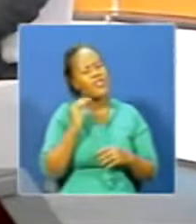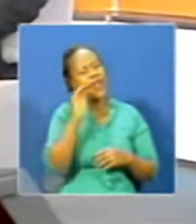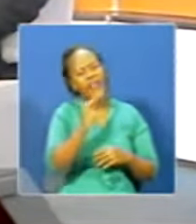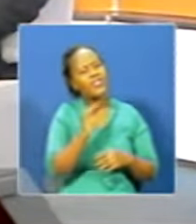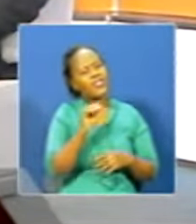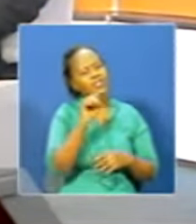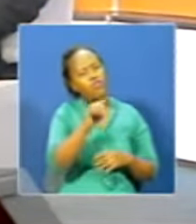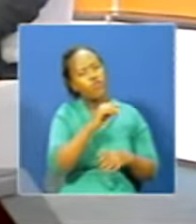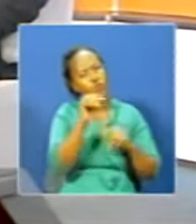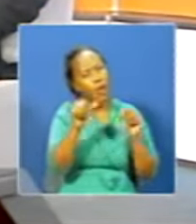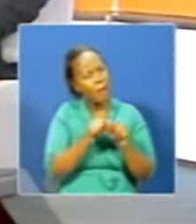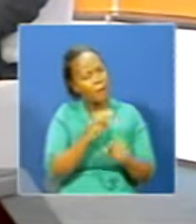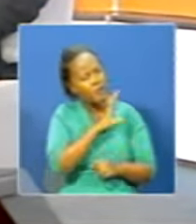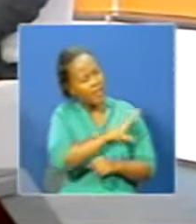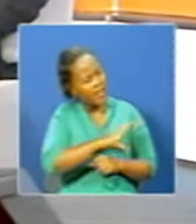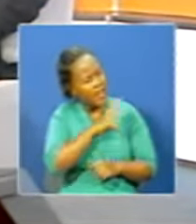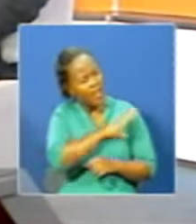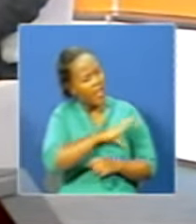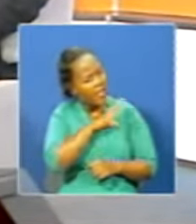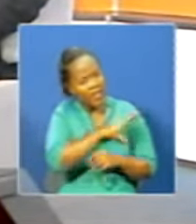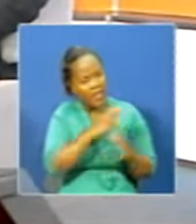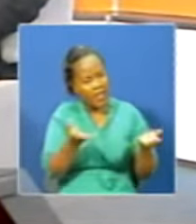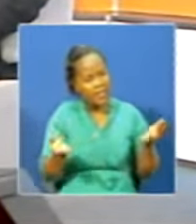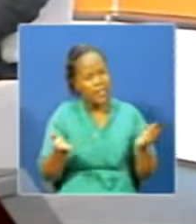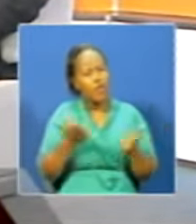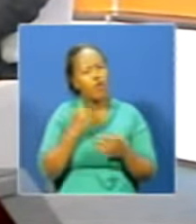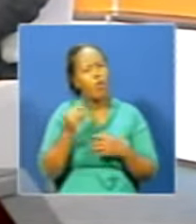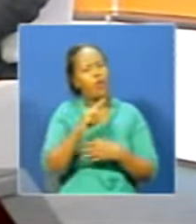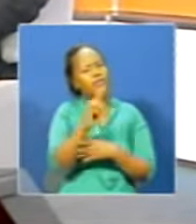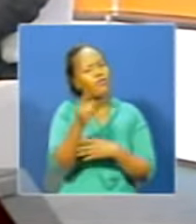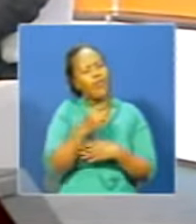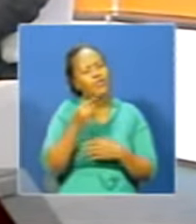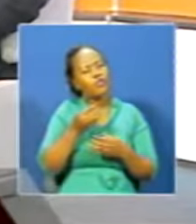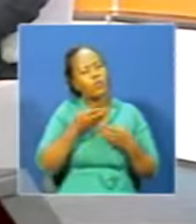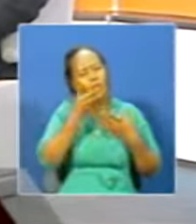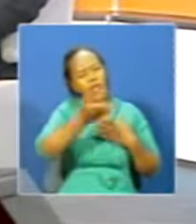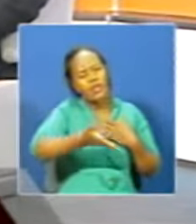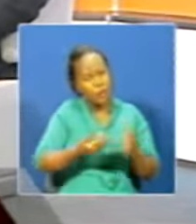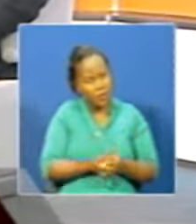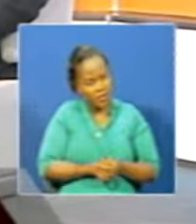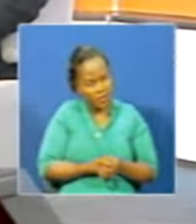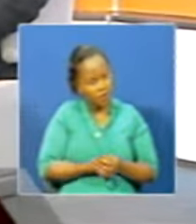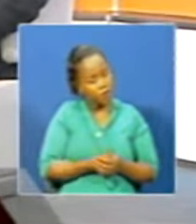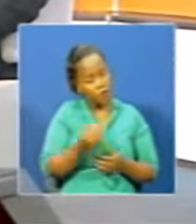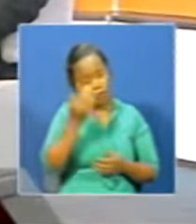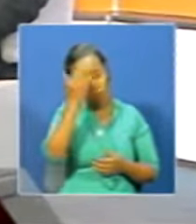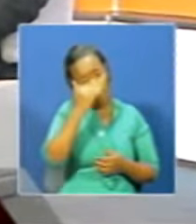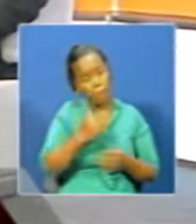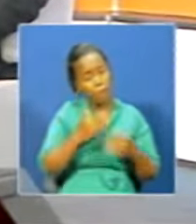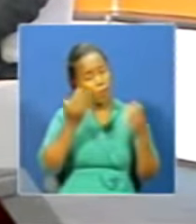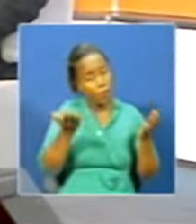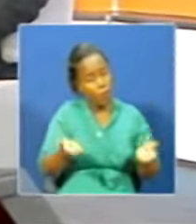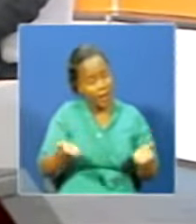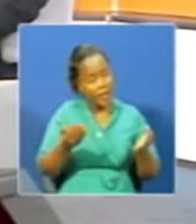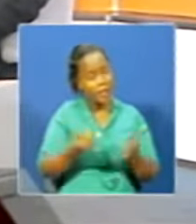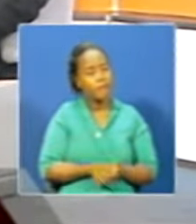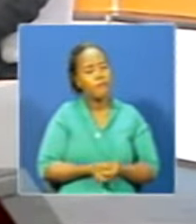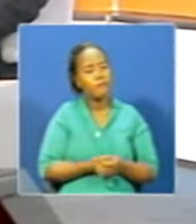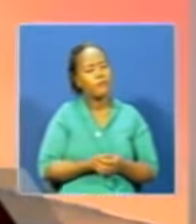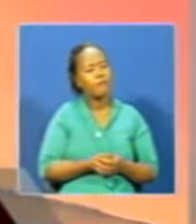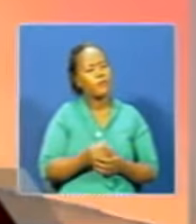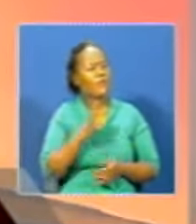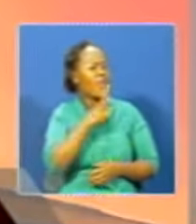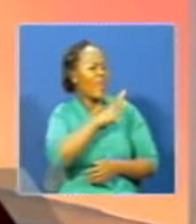to respond to this before we take a break, mm-hmm. Is because the character